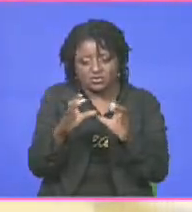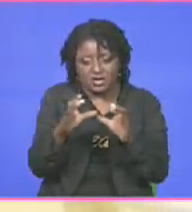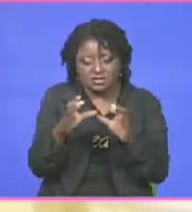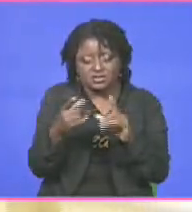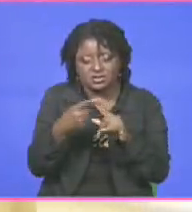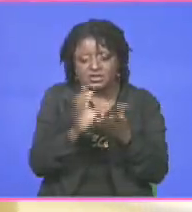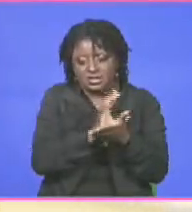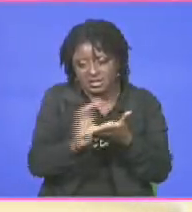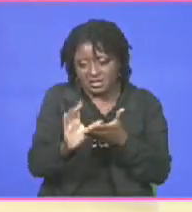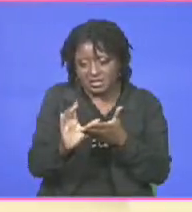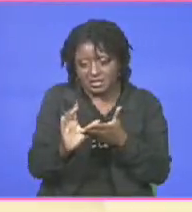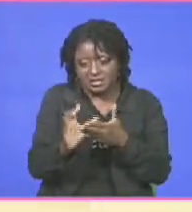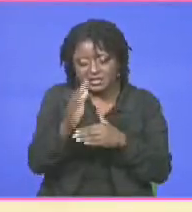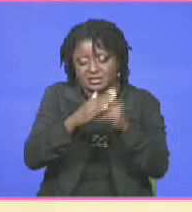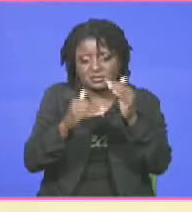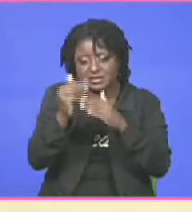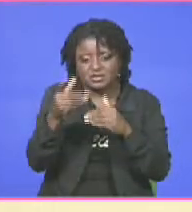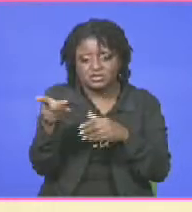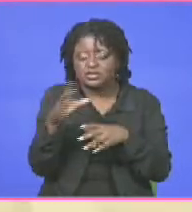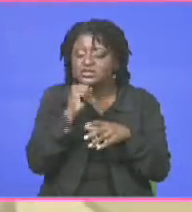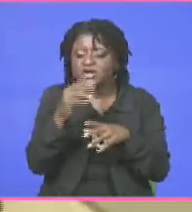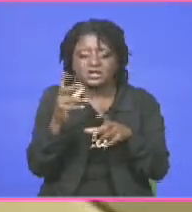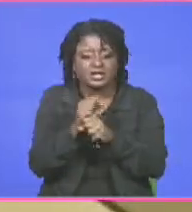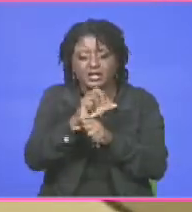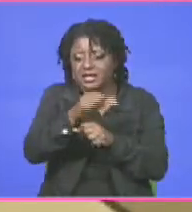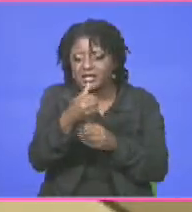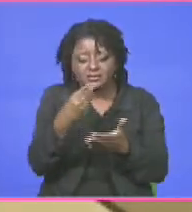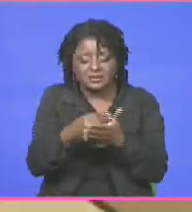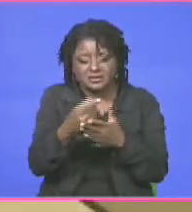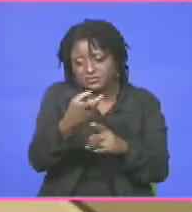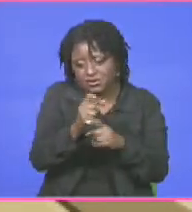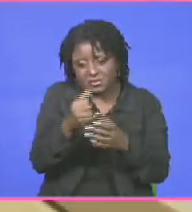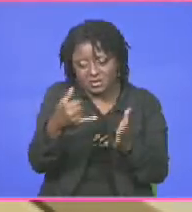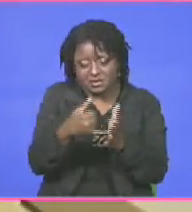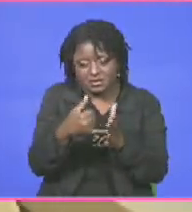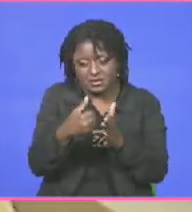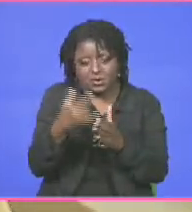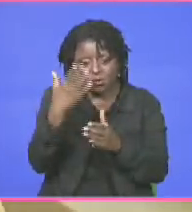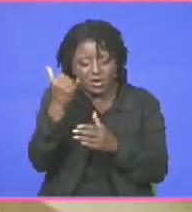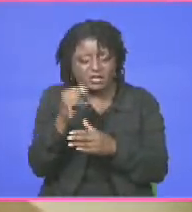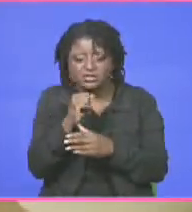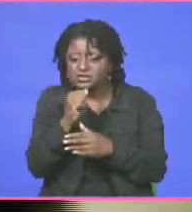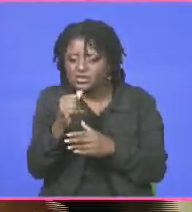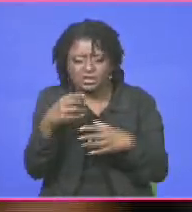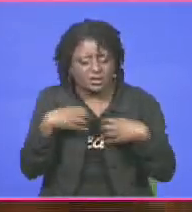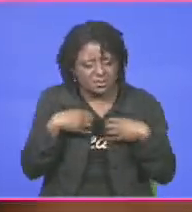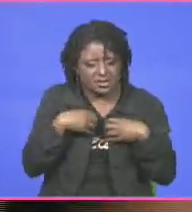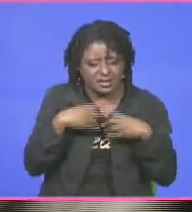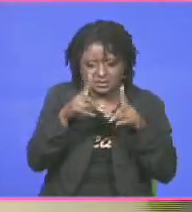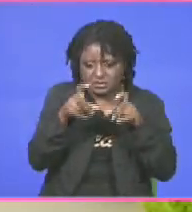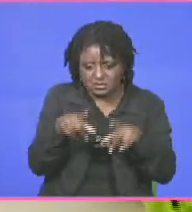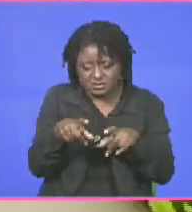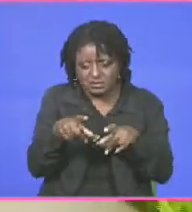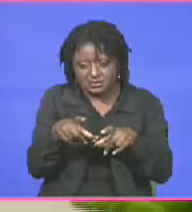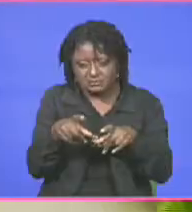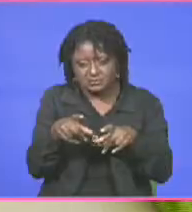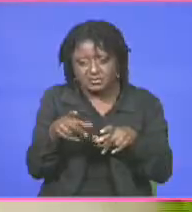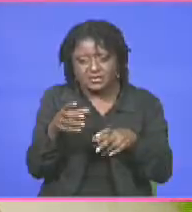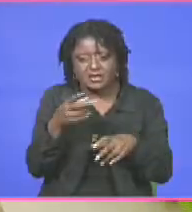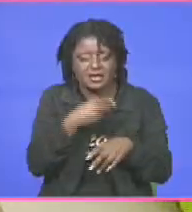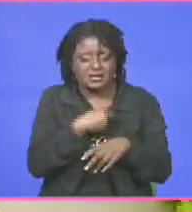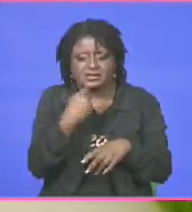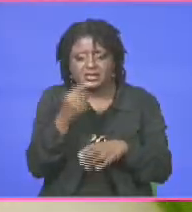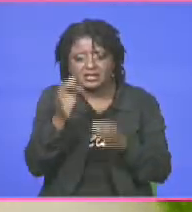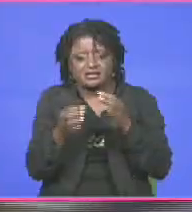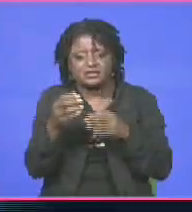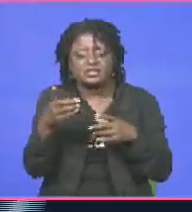block at PMH, she did not get any income from it. Asked why she had not complained about it, Hanna said if she did, she might not